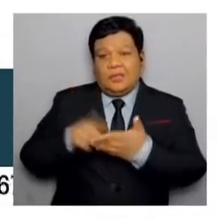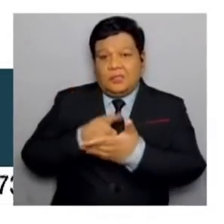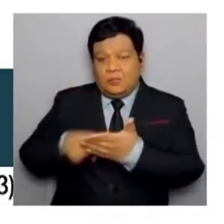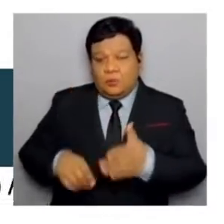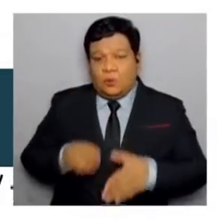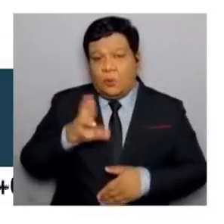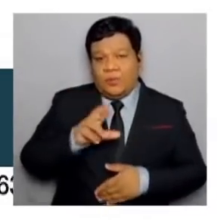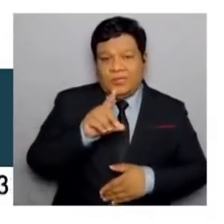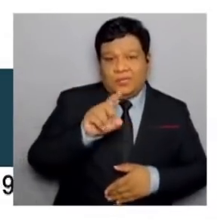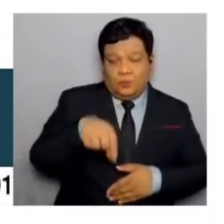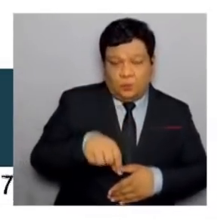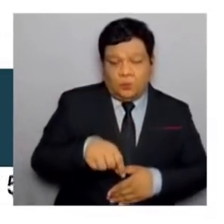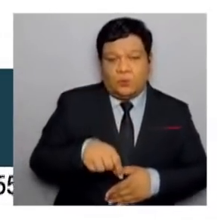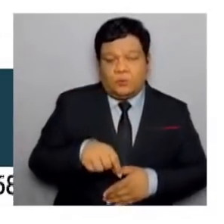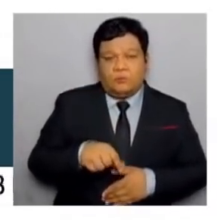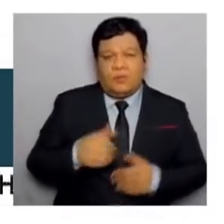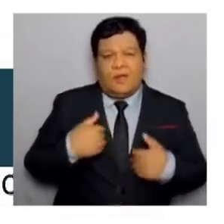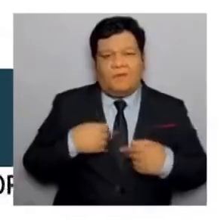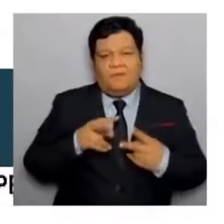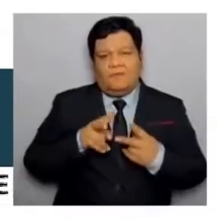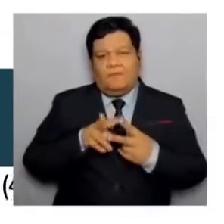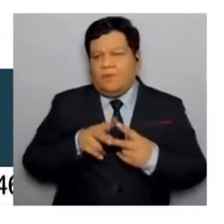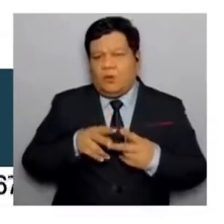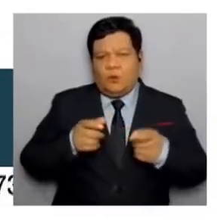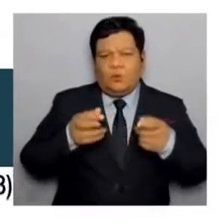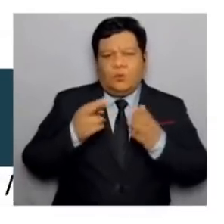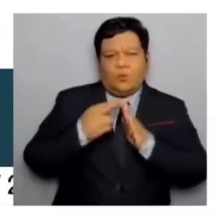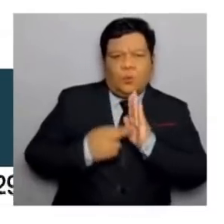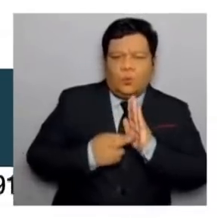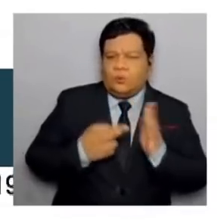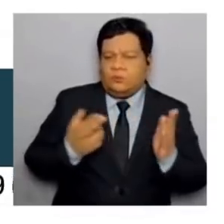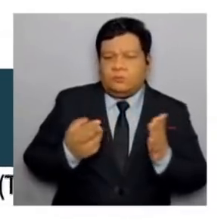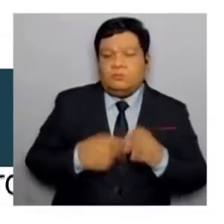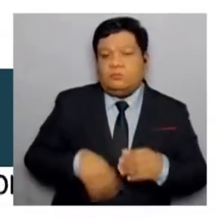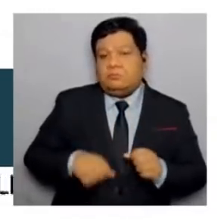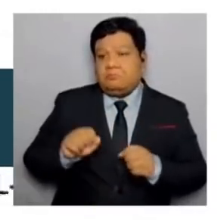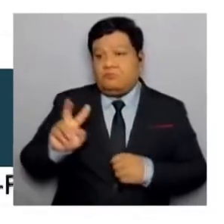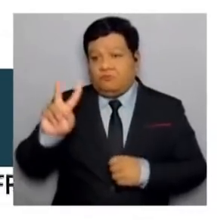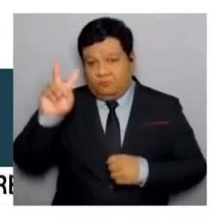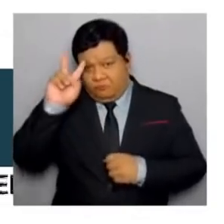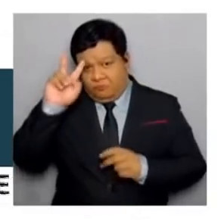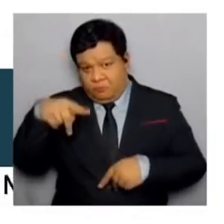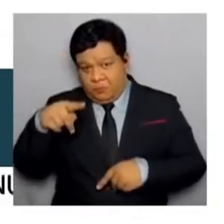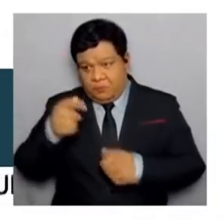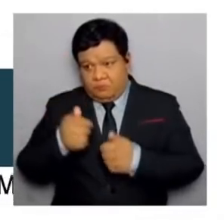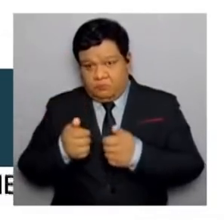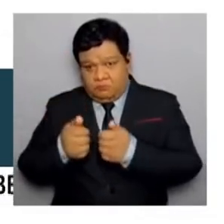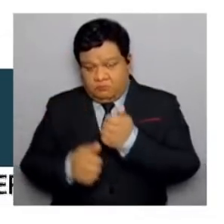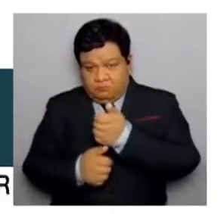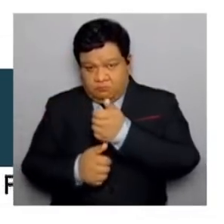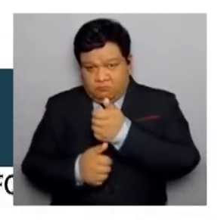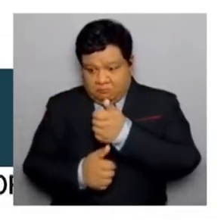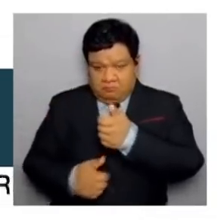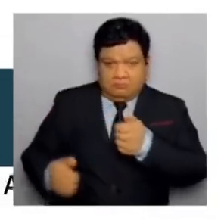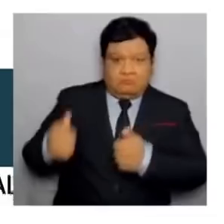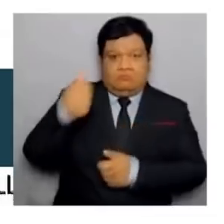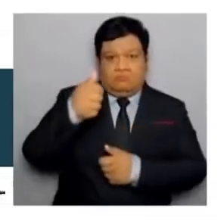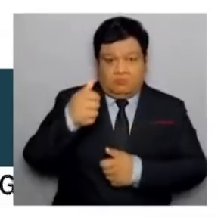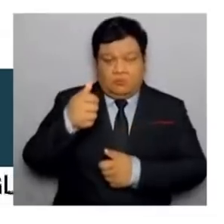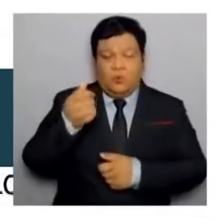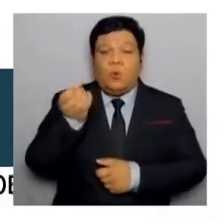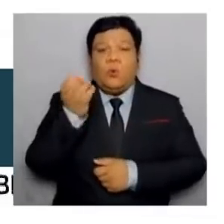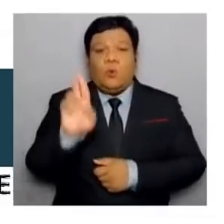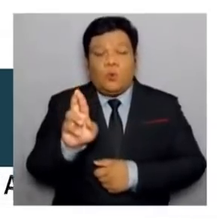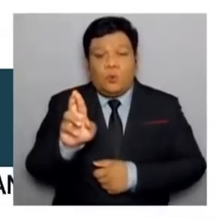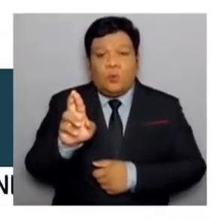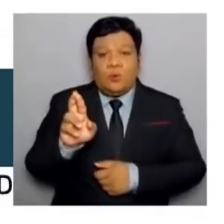disqualification case, so may iba-ibang rules na nag-govern dito. So it's either the Vice President who will who will actually succeed, or